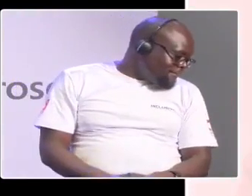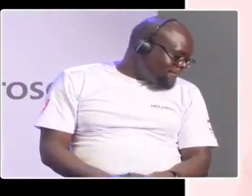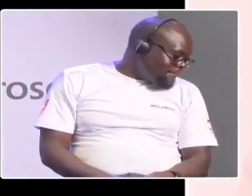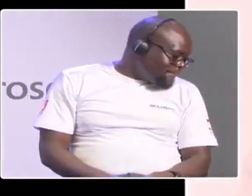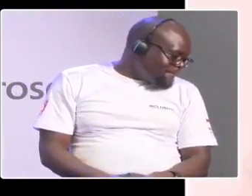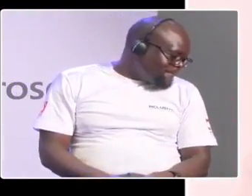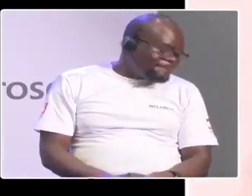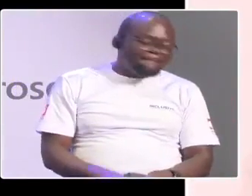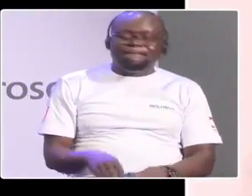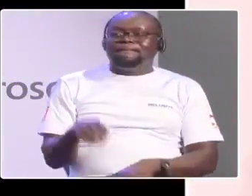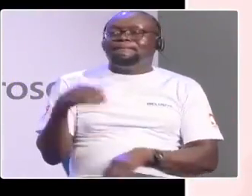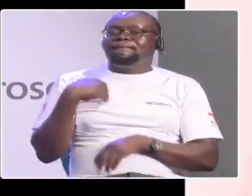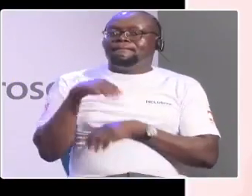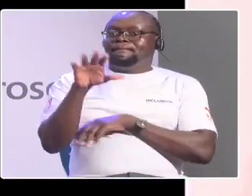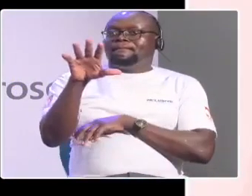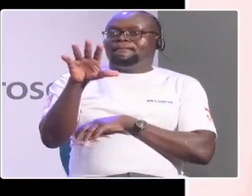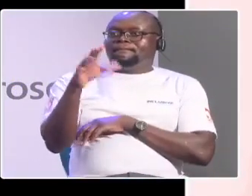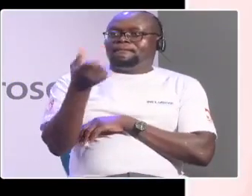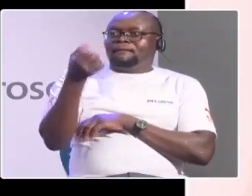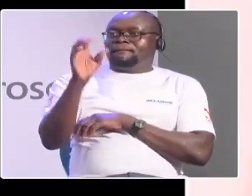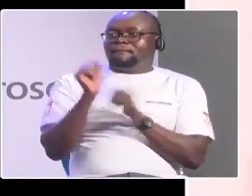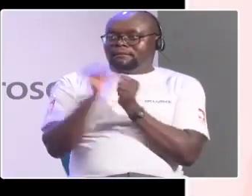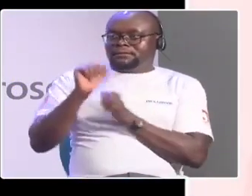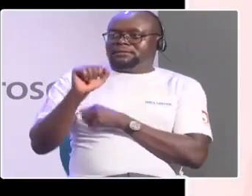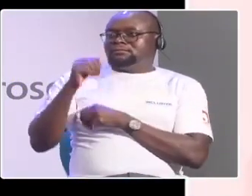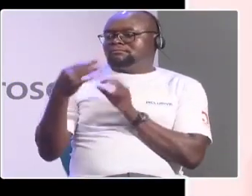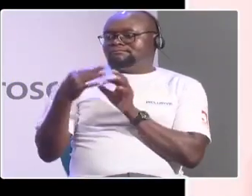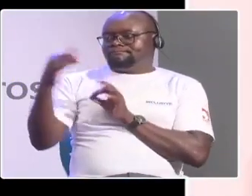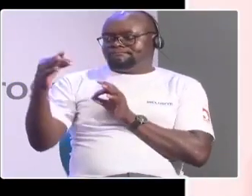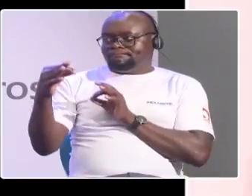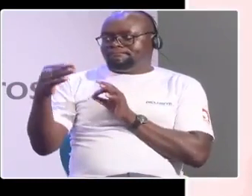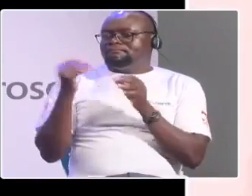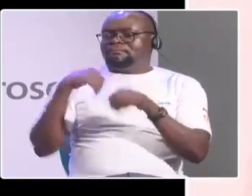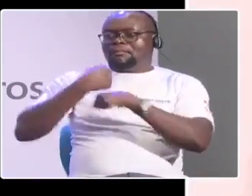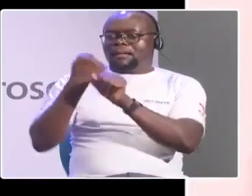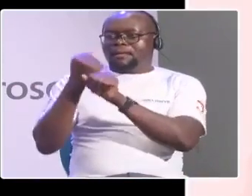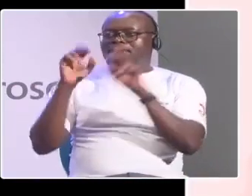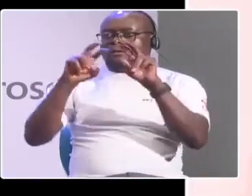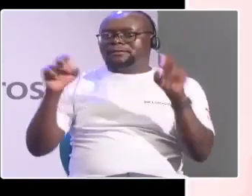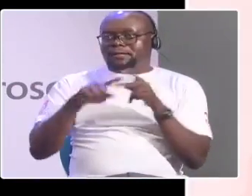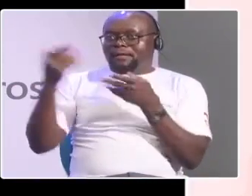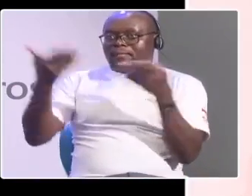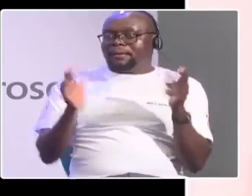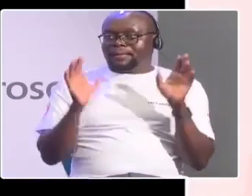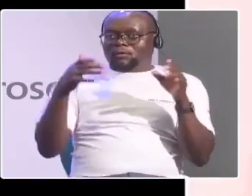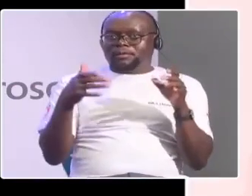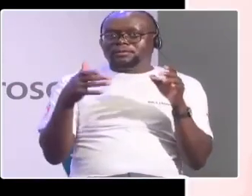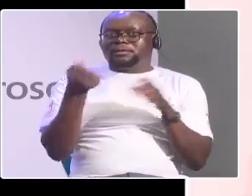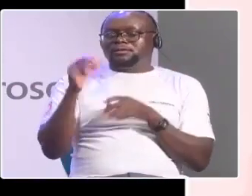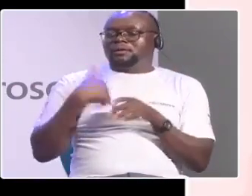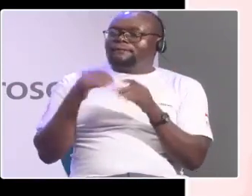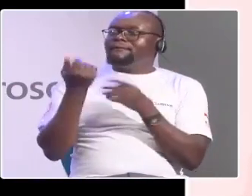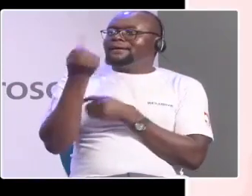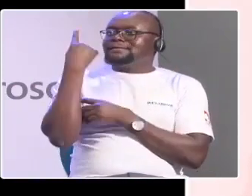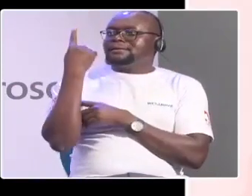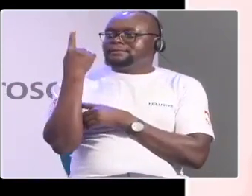disability inclusion. It's 1,500 square feet of space, half dedicated to research, bringing the community in so we can have an